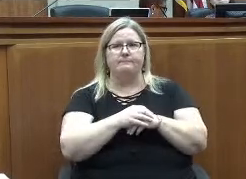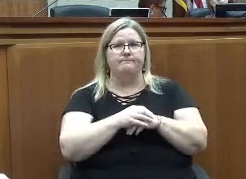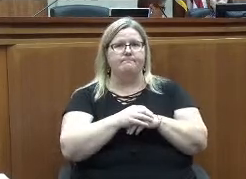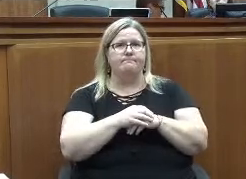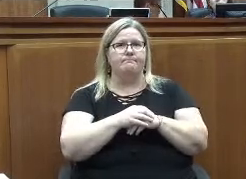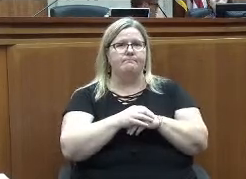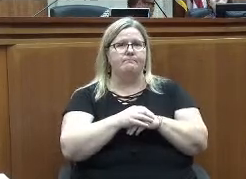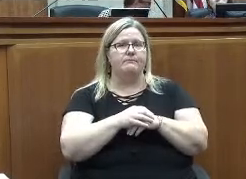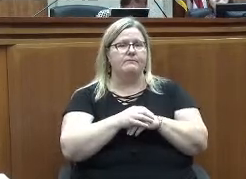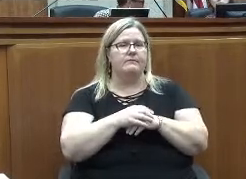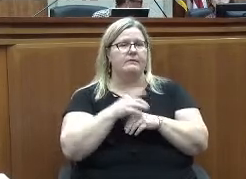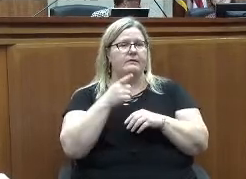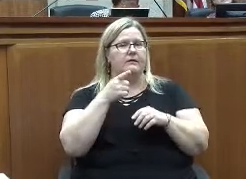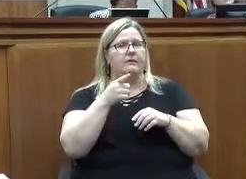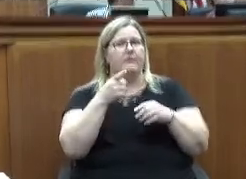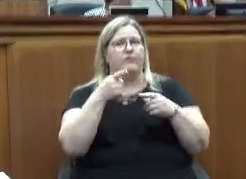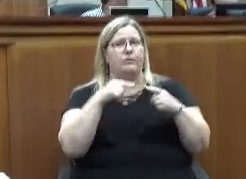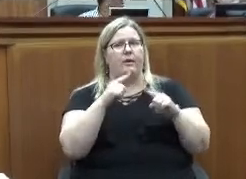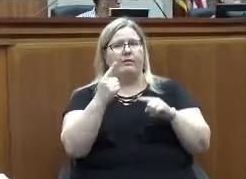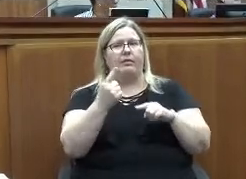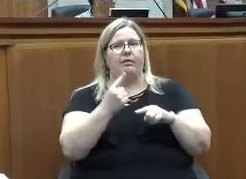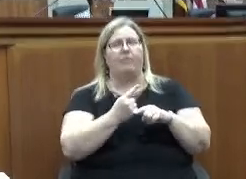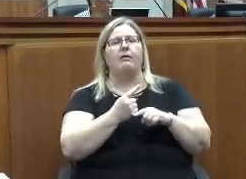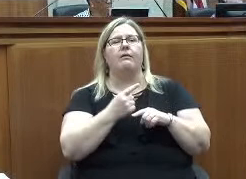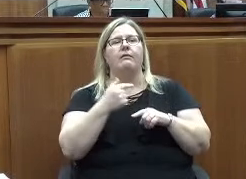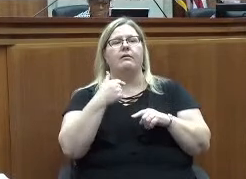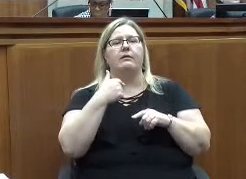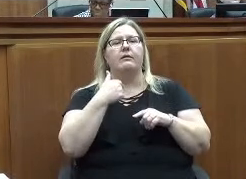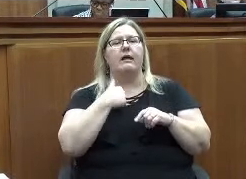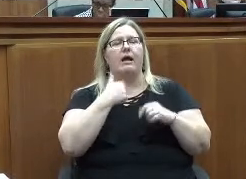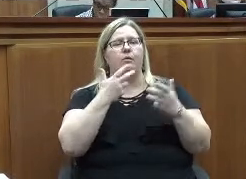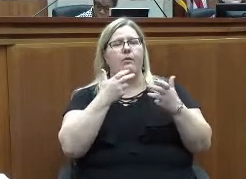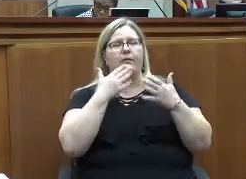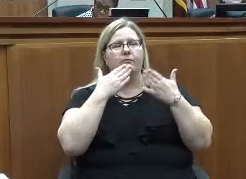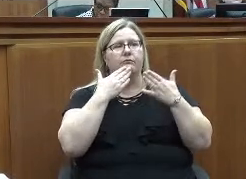While Mr. Day comes up, I just want to thank everyone